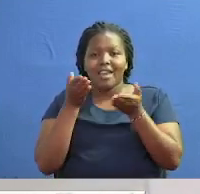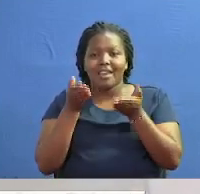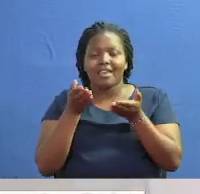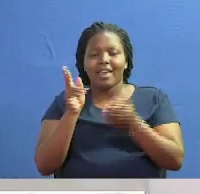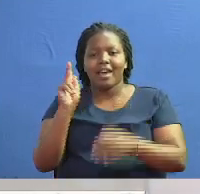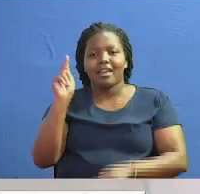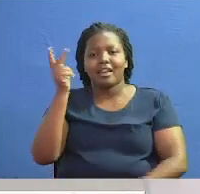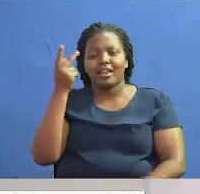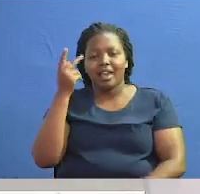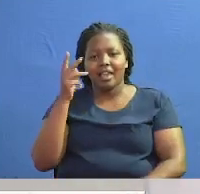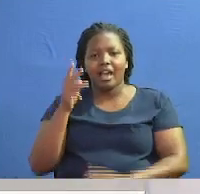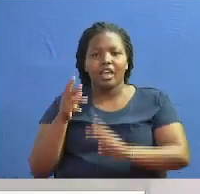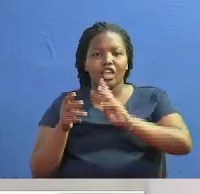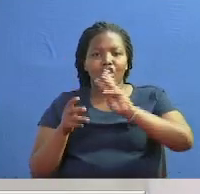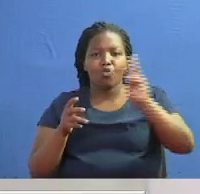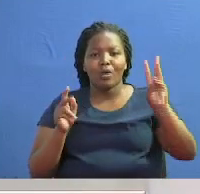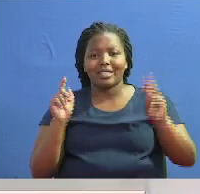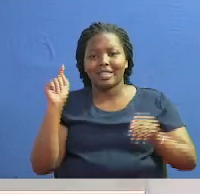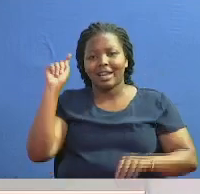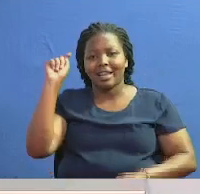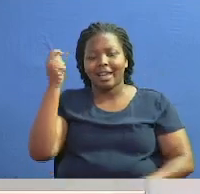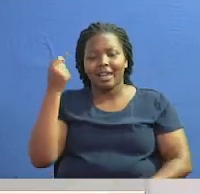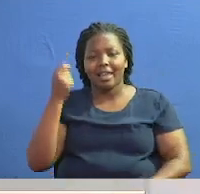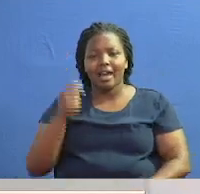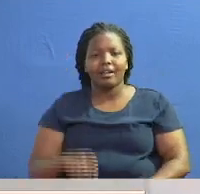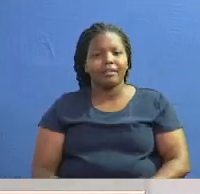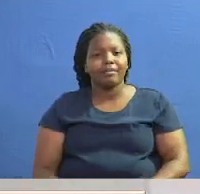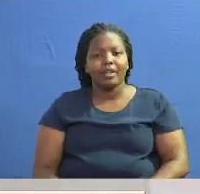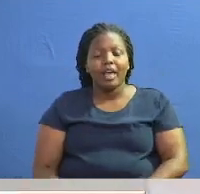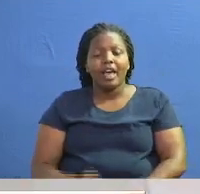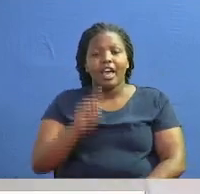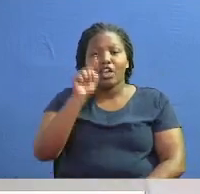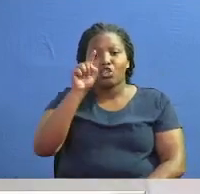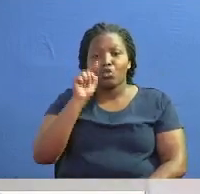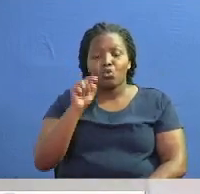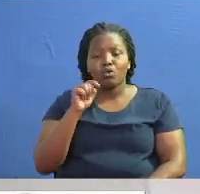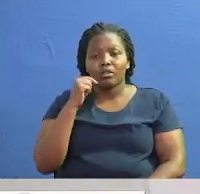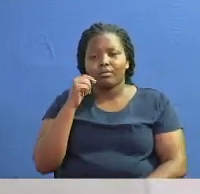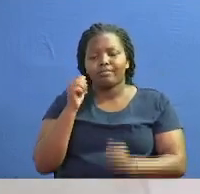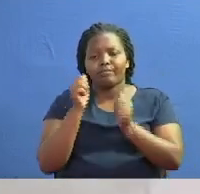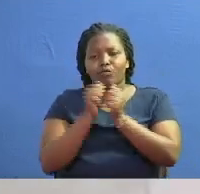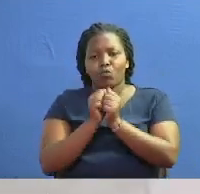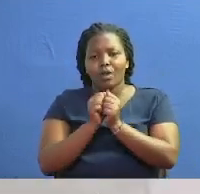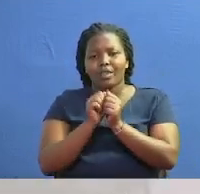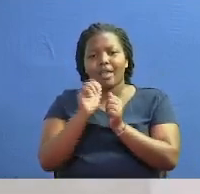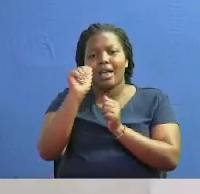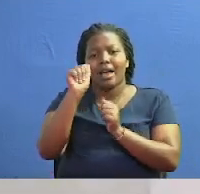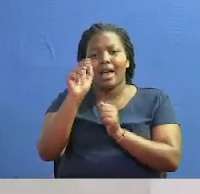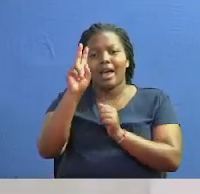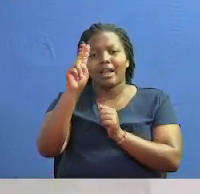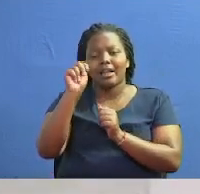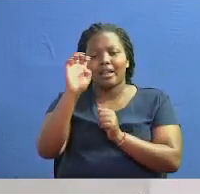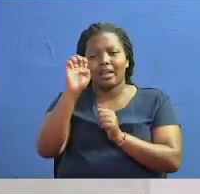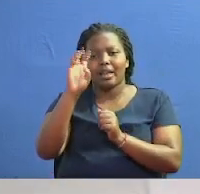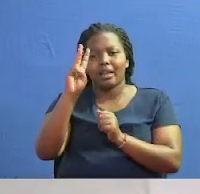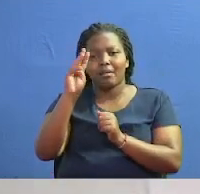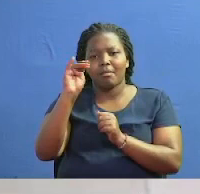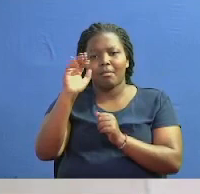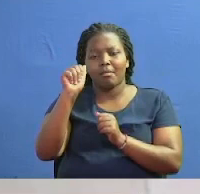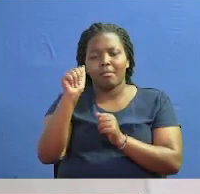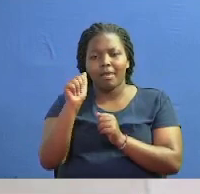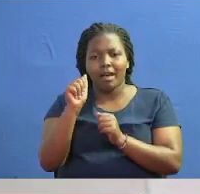who lives in Western Kenya. It said that those with sickle cells anemia are prone, of course, to